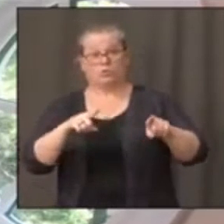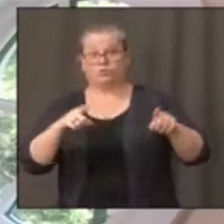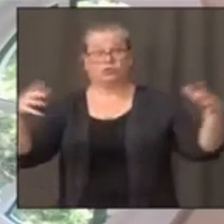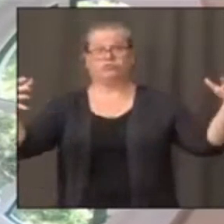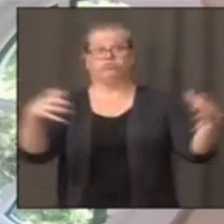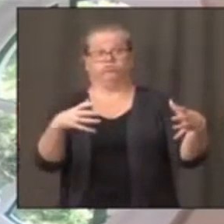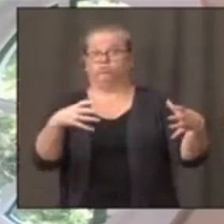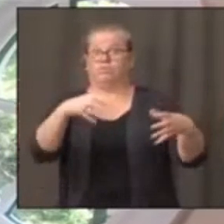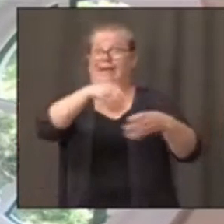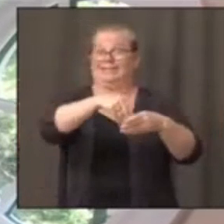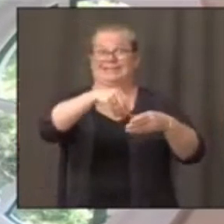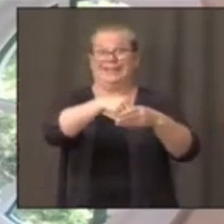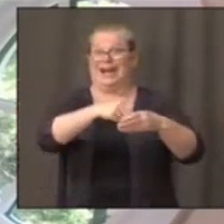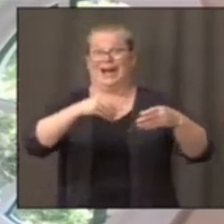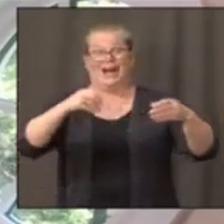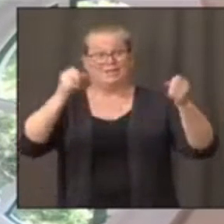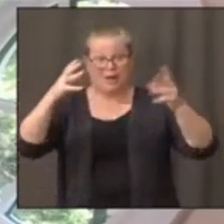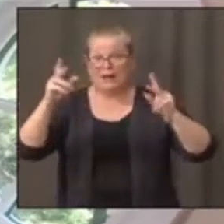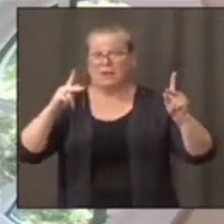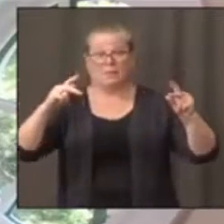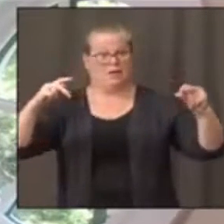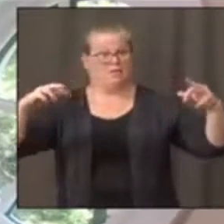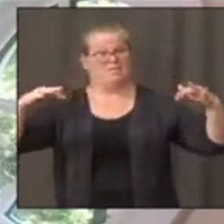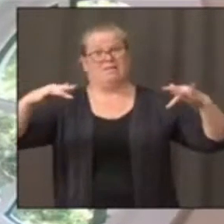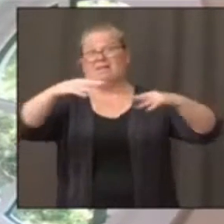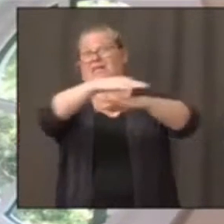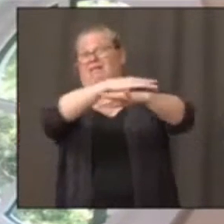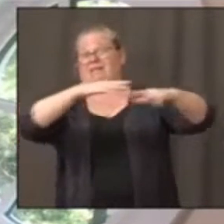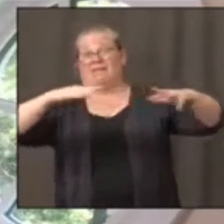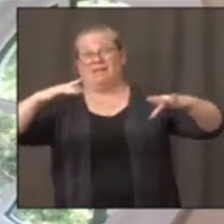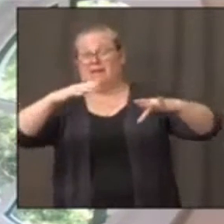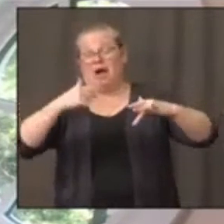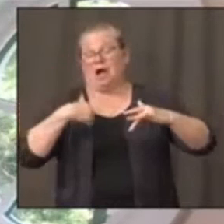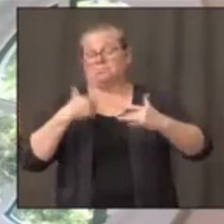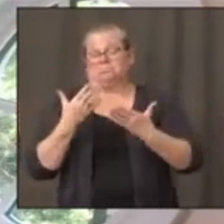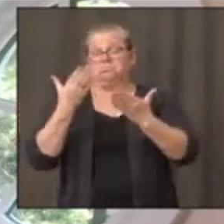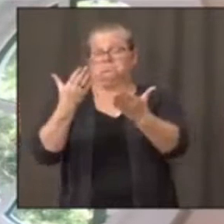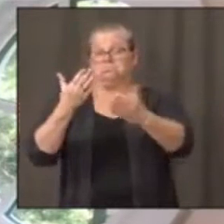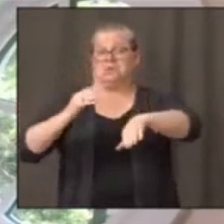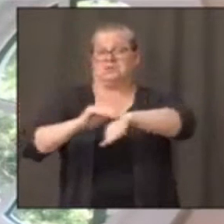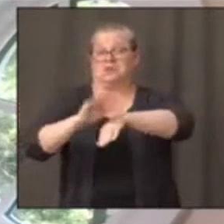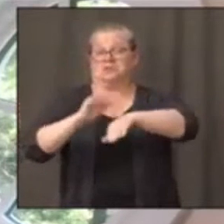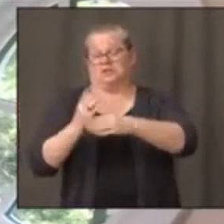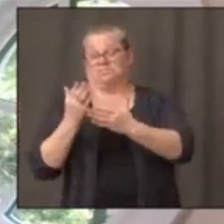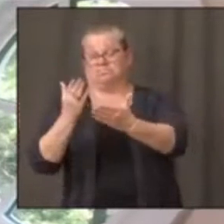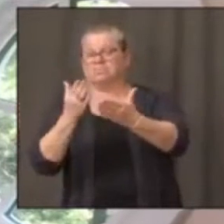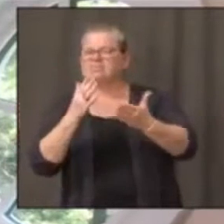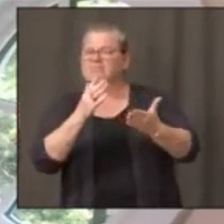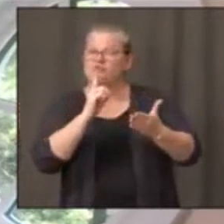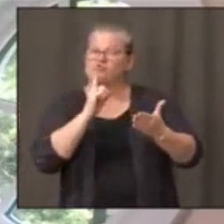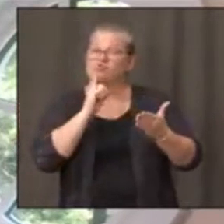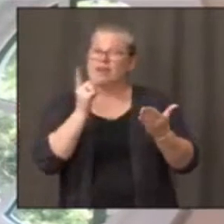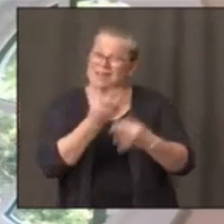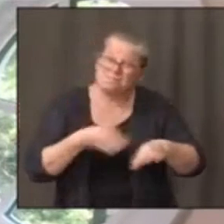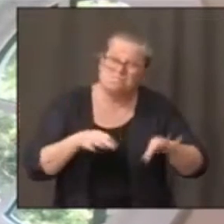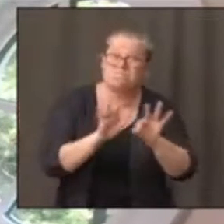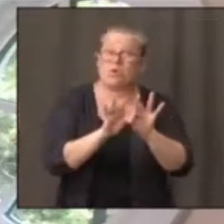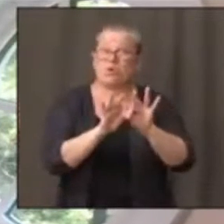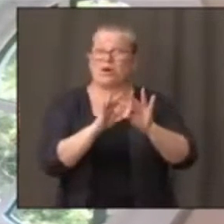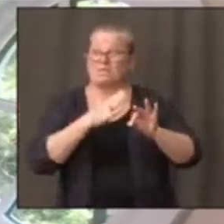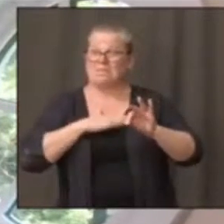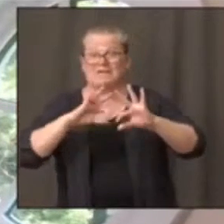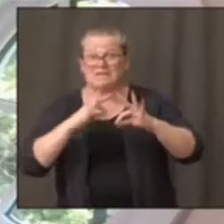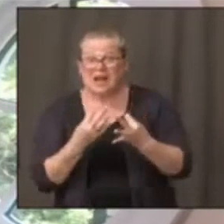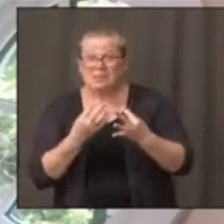indoor settings, where a lot of people are congregating for something that isn't very important, something that isn't a priority for my family or